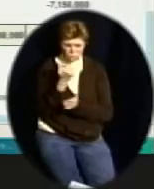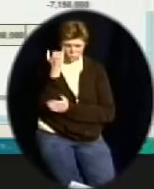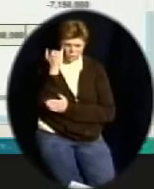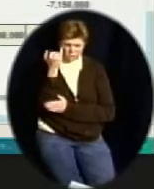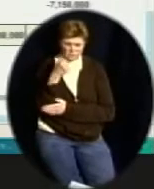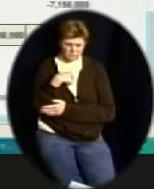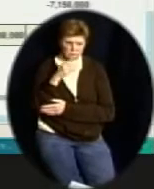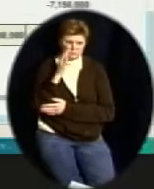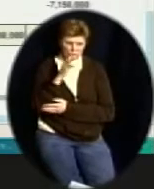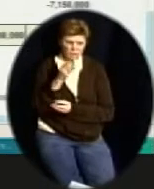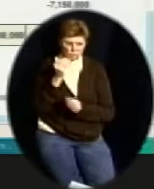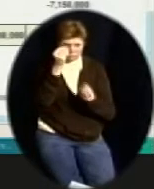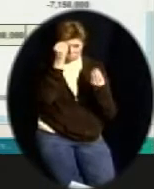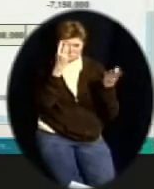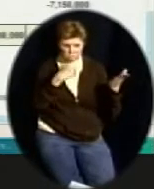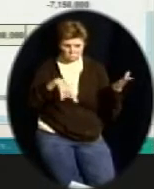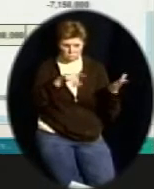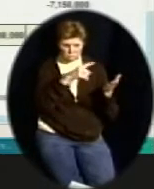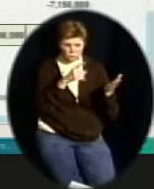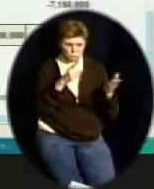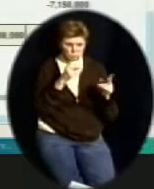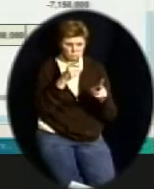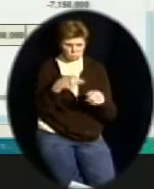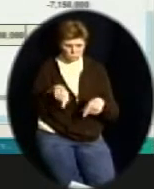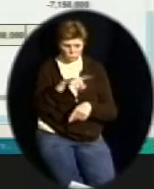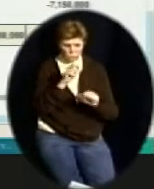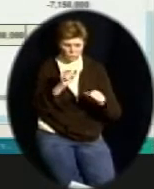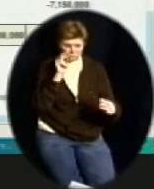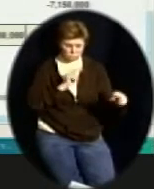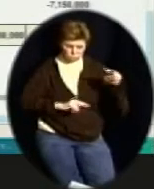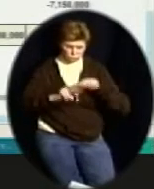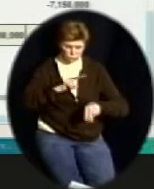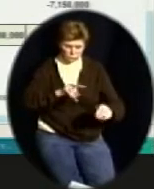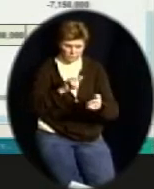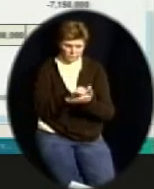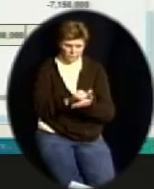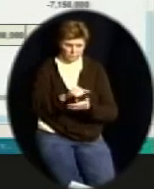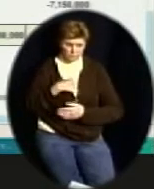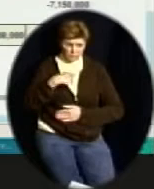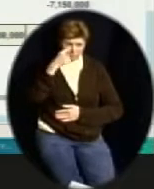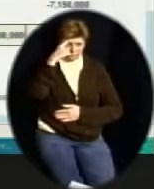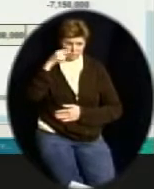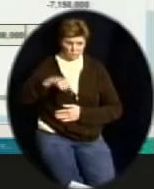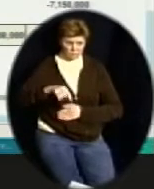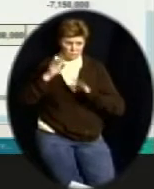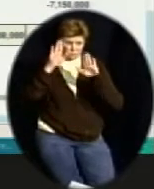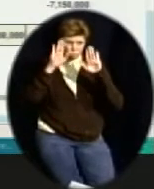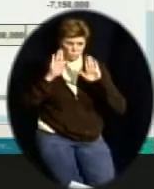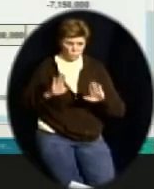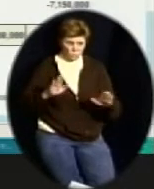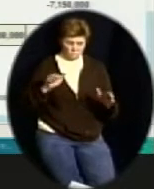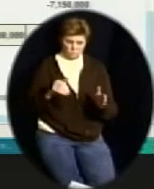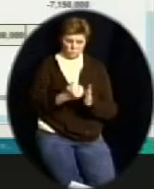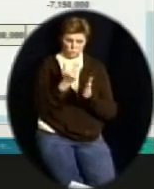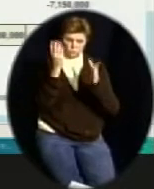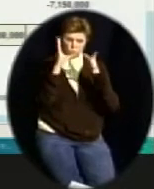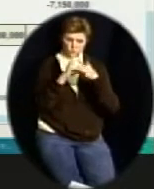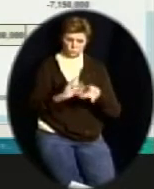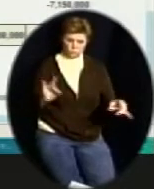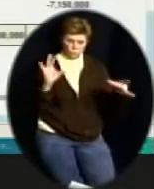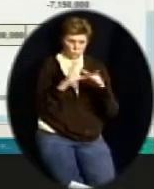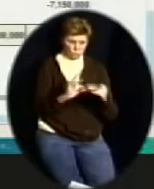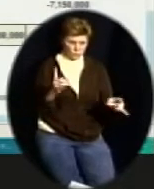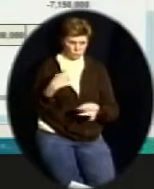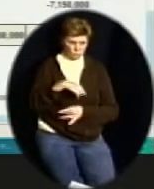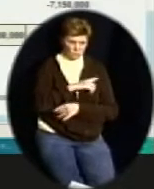I think that this chart is a great news story. It's really indicative of the fact that we have a lot of good options in front of us. And